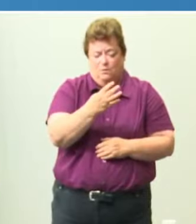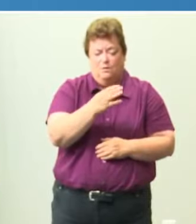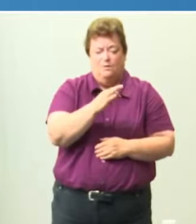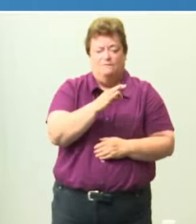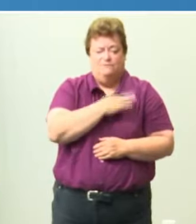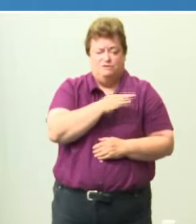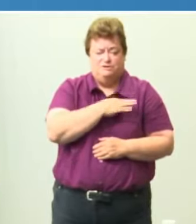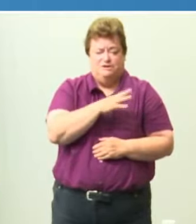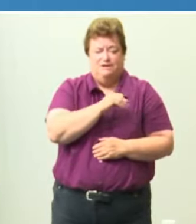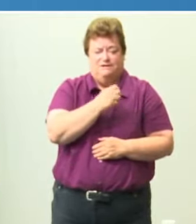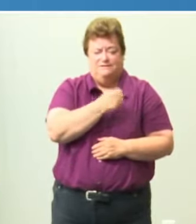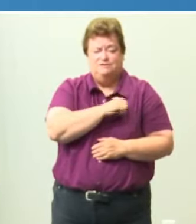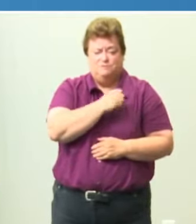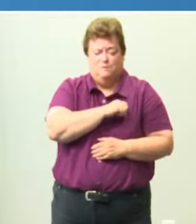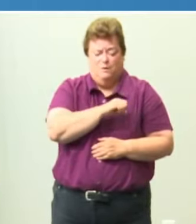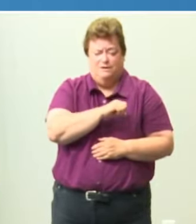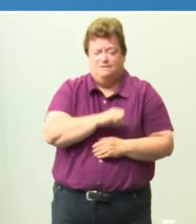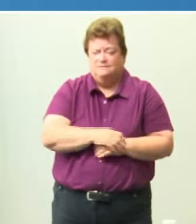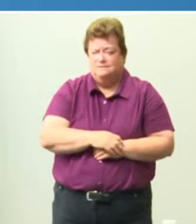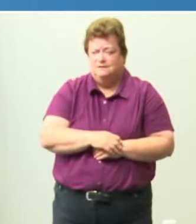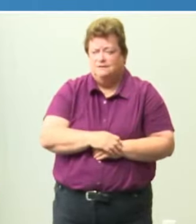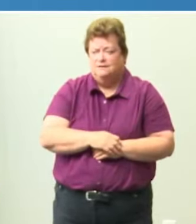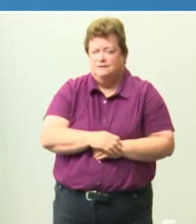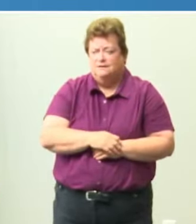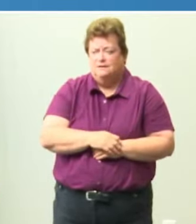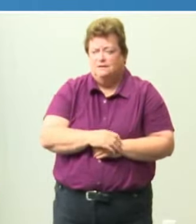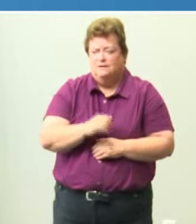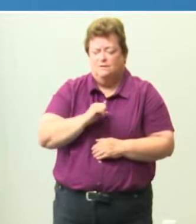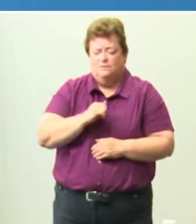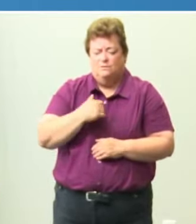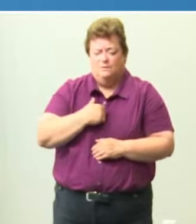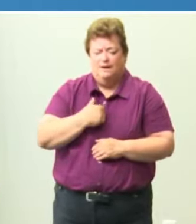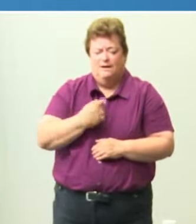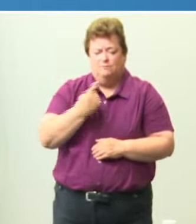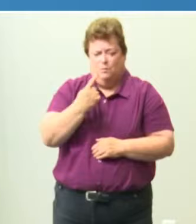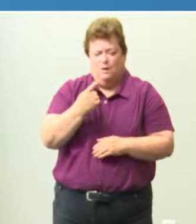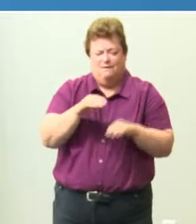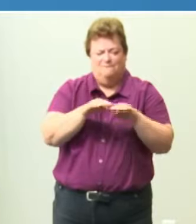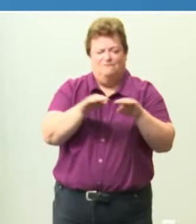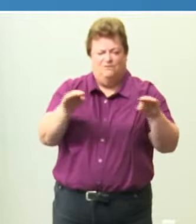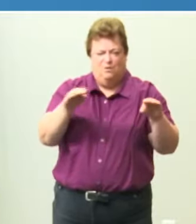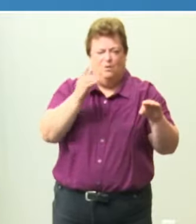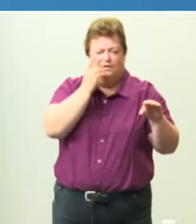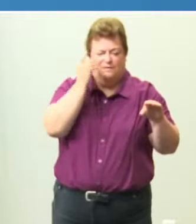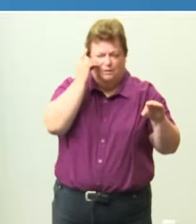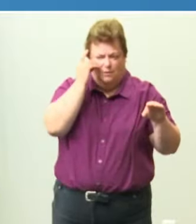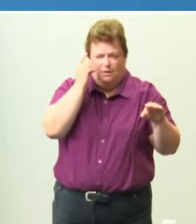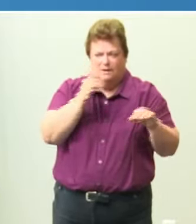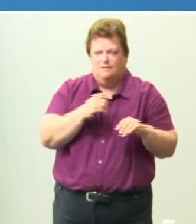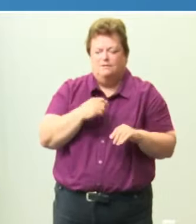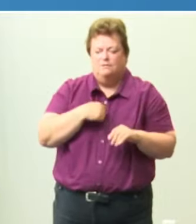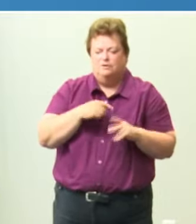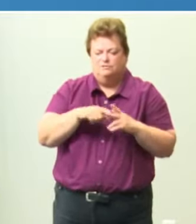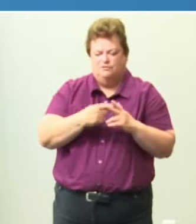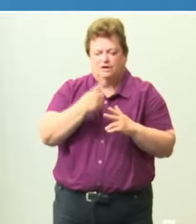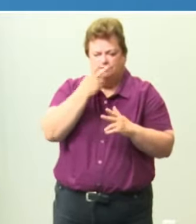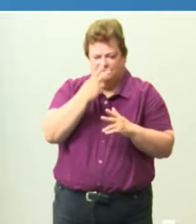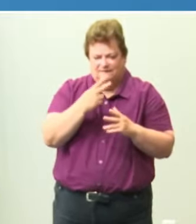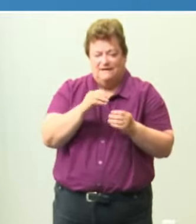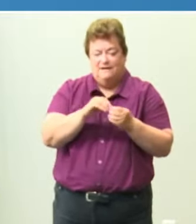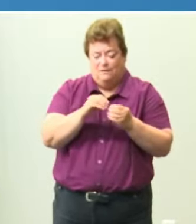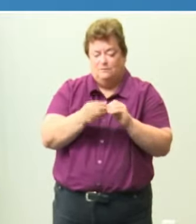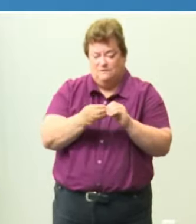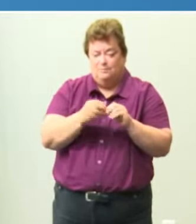fraternities, and we have one floor on the dorm. We're starting to see those numbers come back